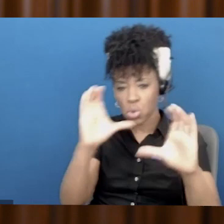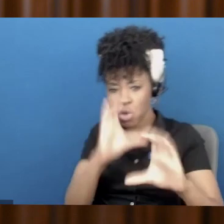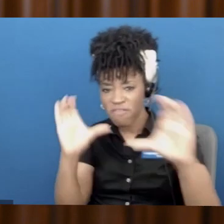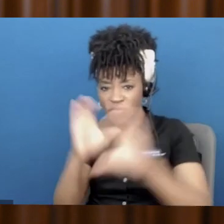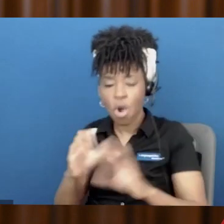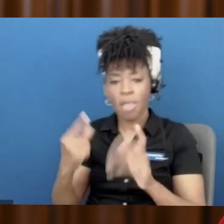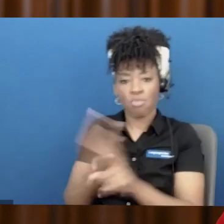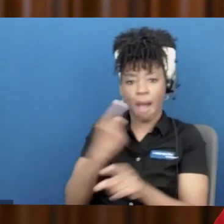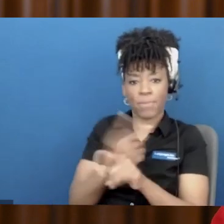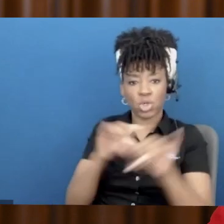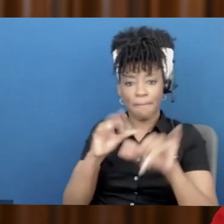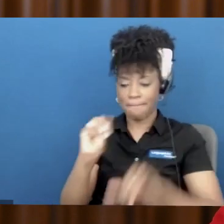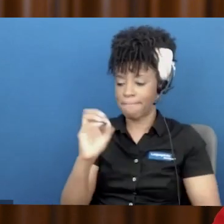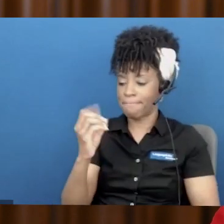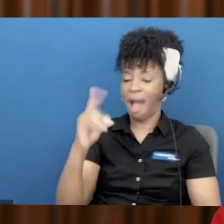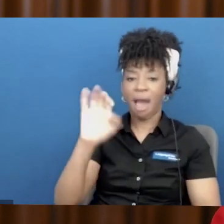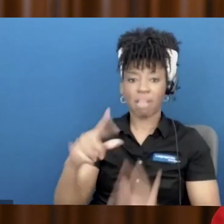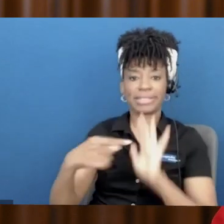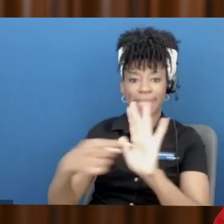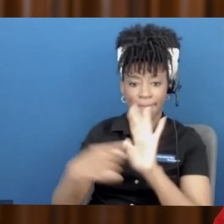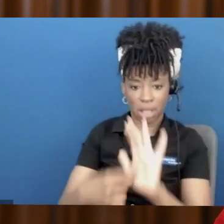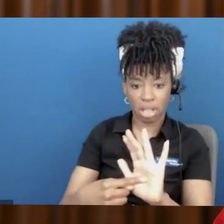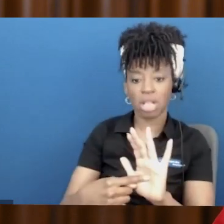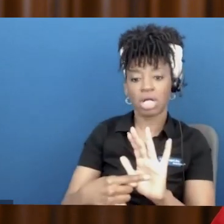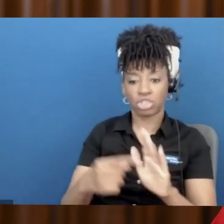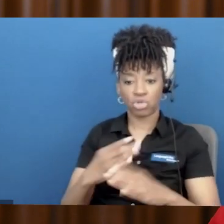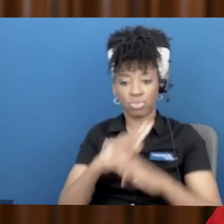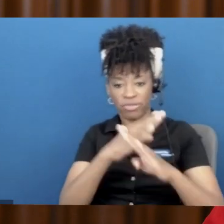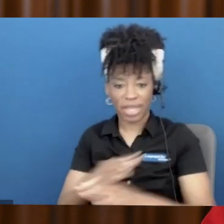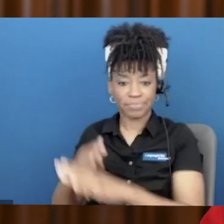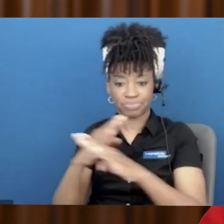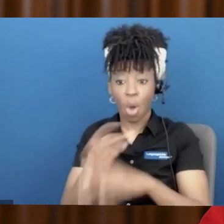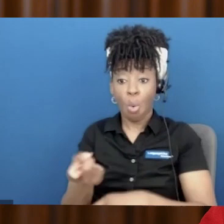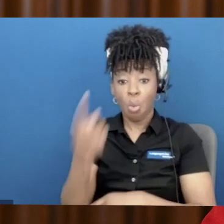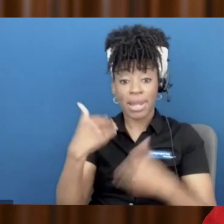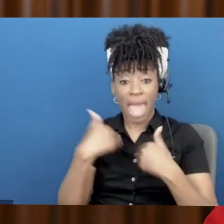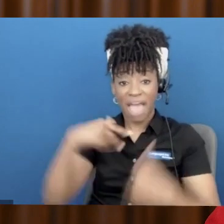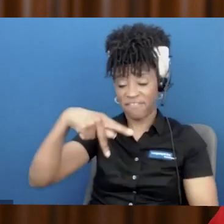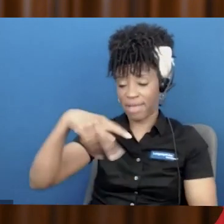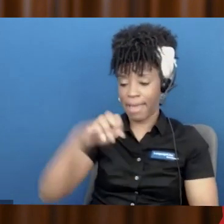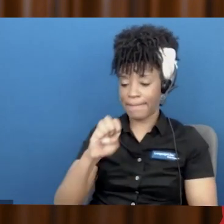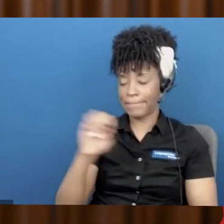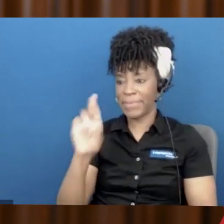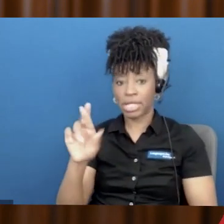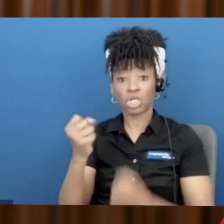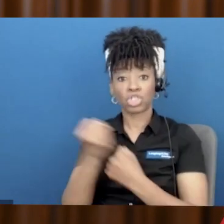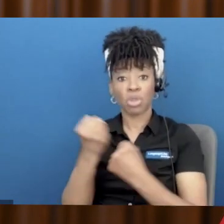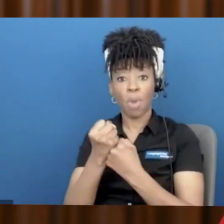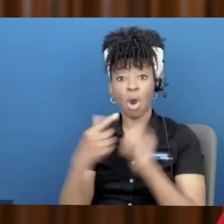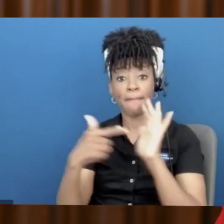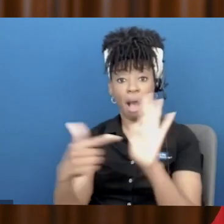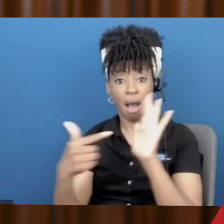in Madison. One current city effort uses a peer support model, intervening in situations where there is a risk of